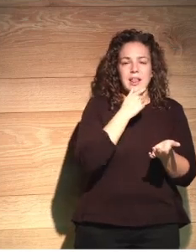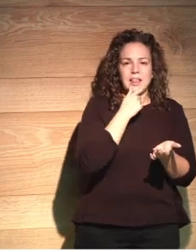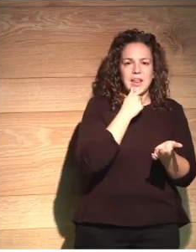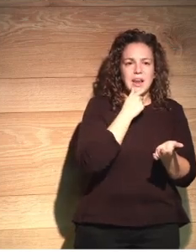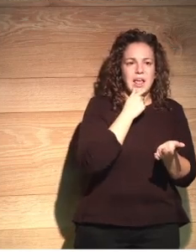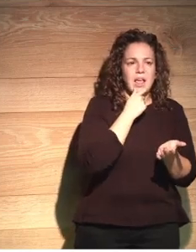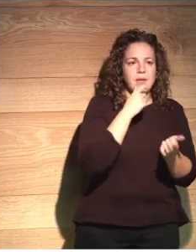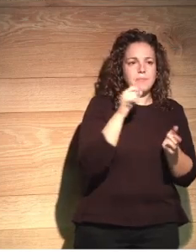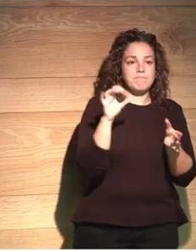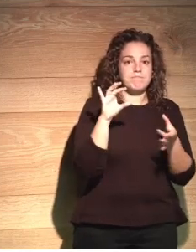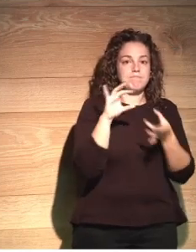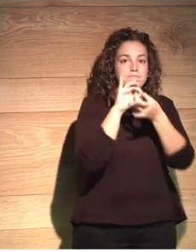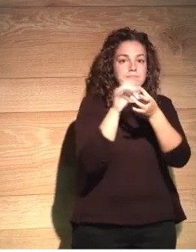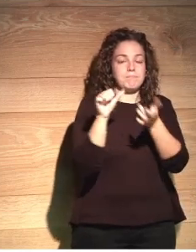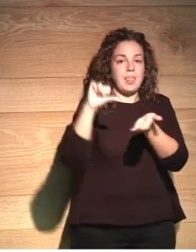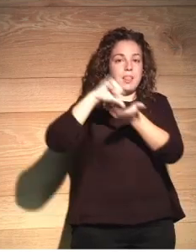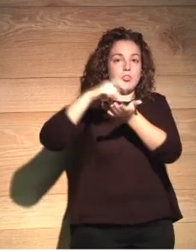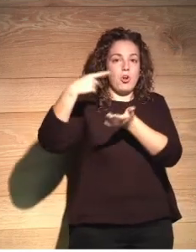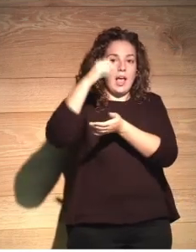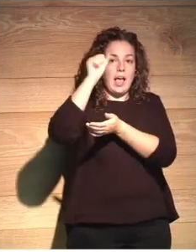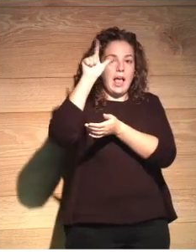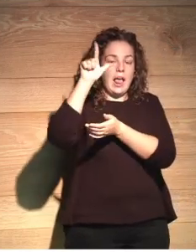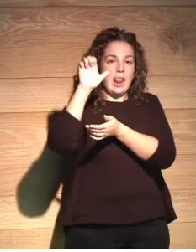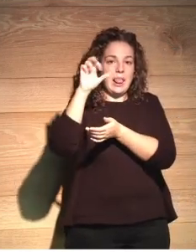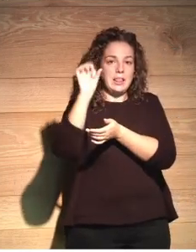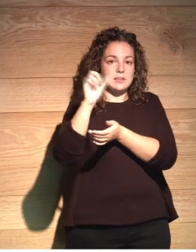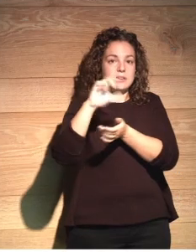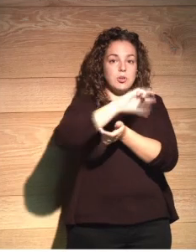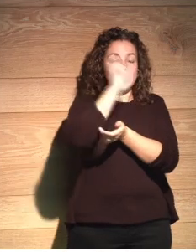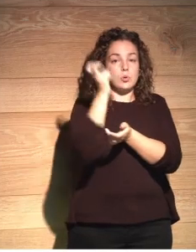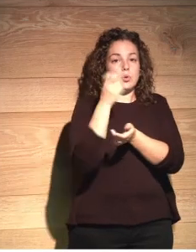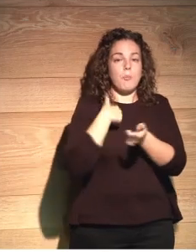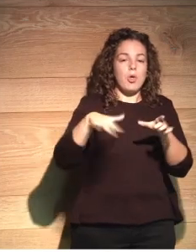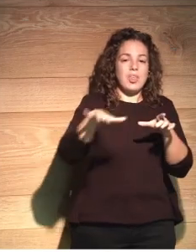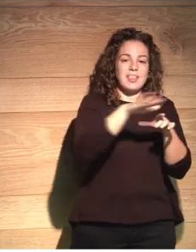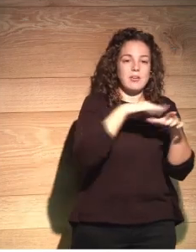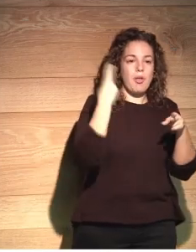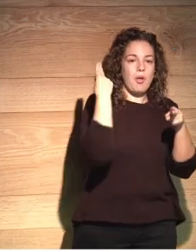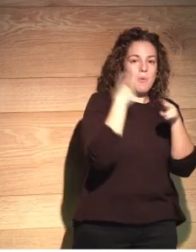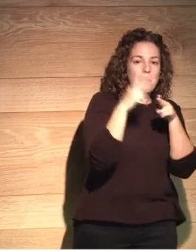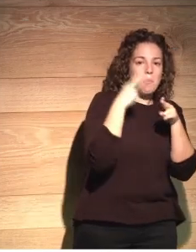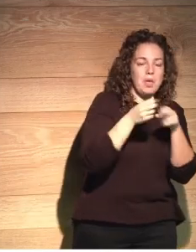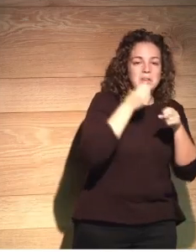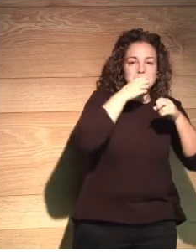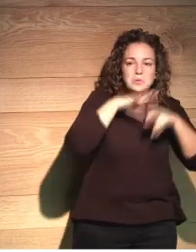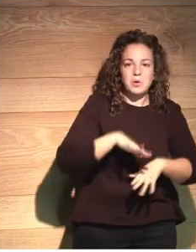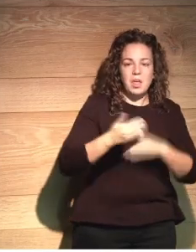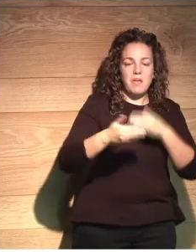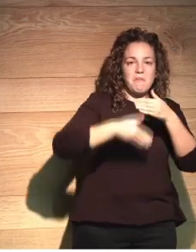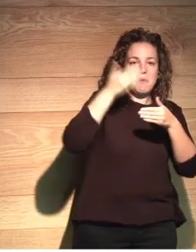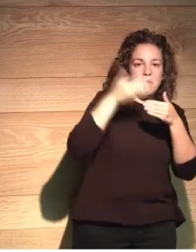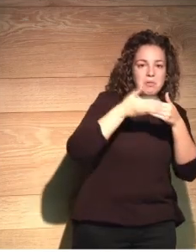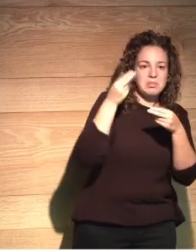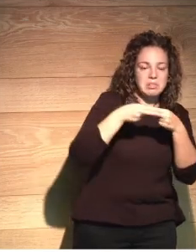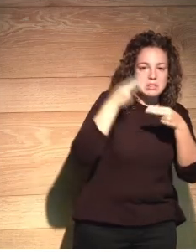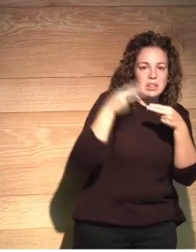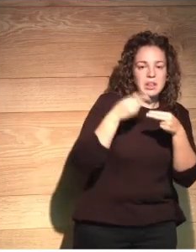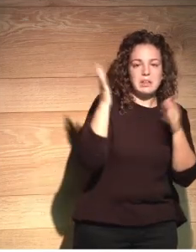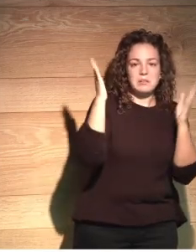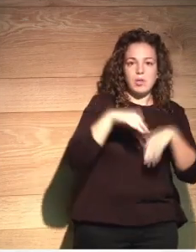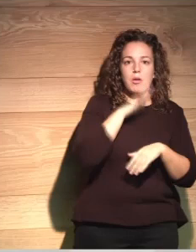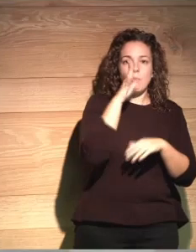split into two parts. So it's kind of a new geography which is not based on politics, on history. It's really based on the natural way we all